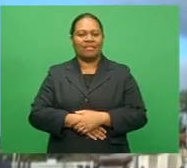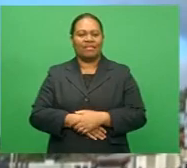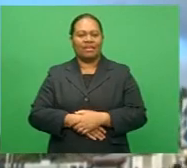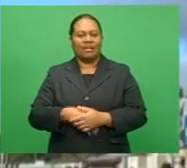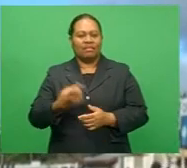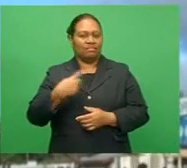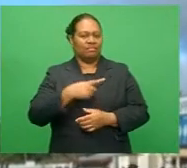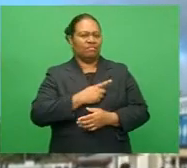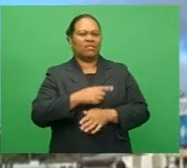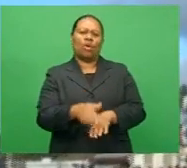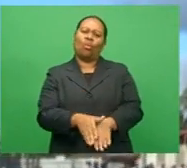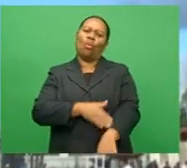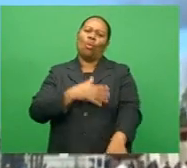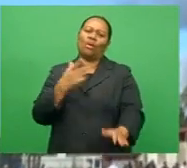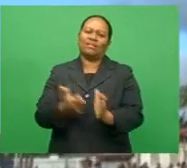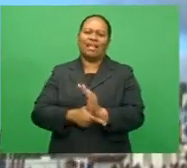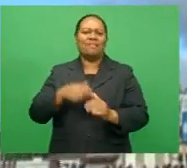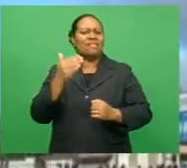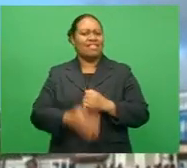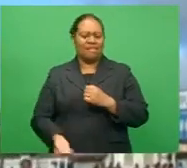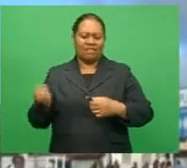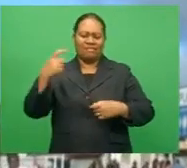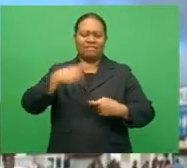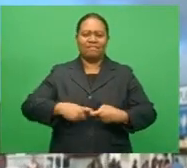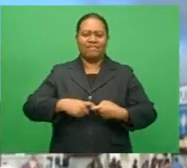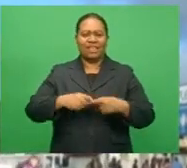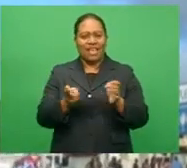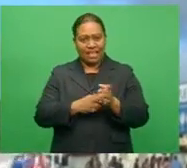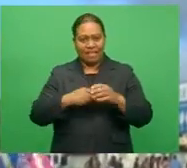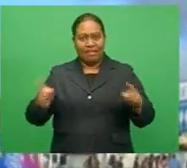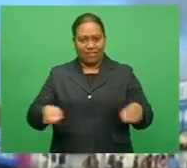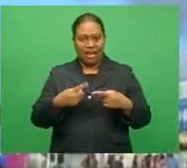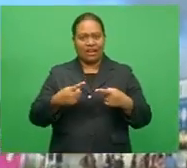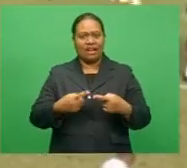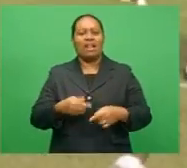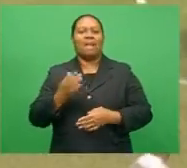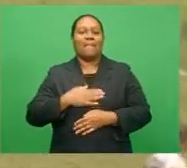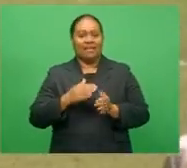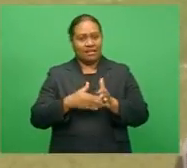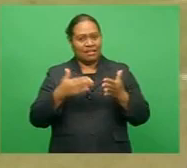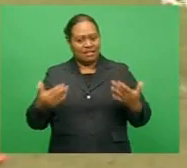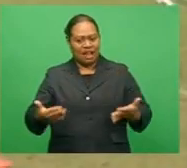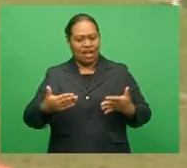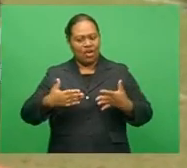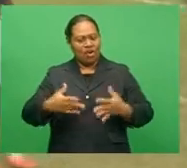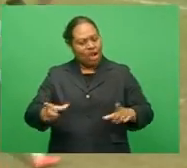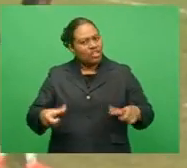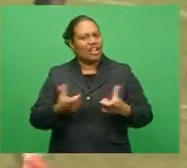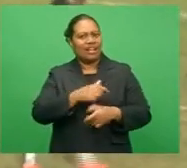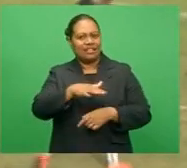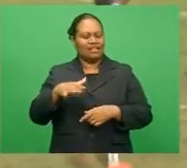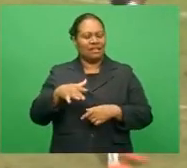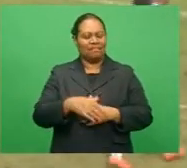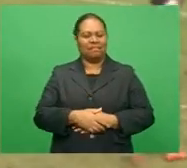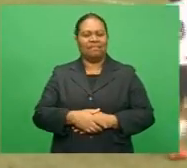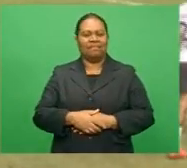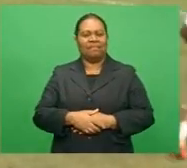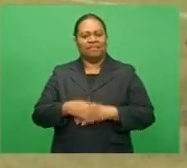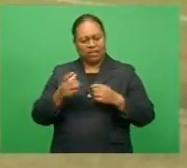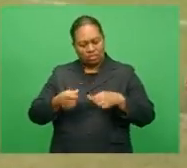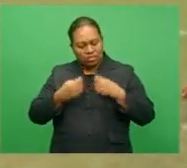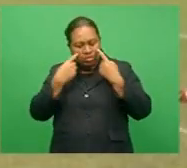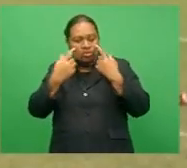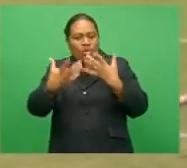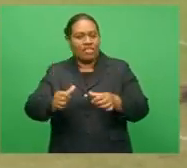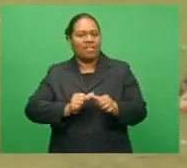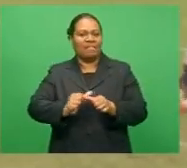finals. Was challenging the boys. They can really go and give it a good shot, making the finals. I